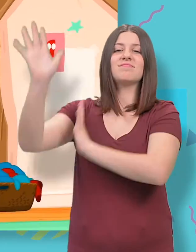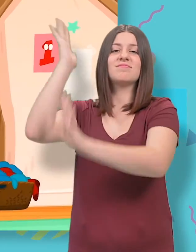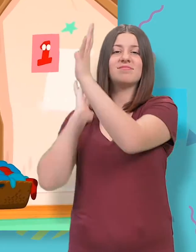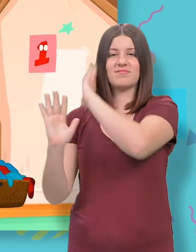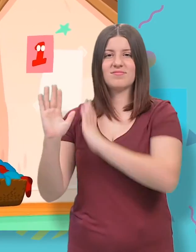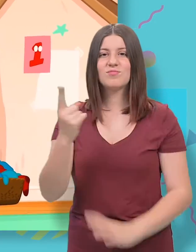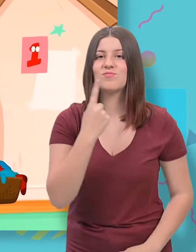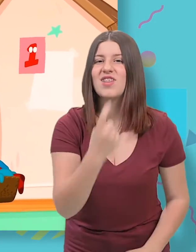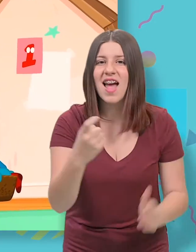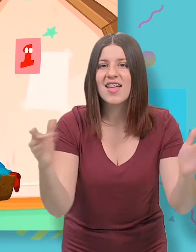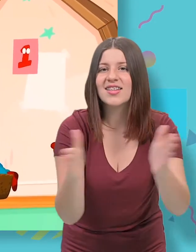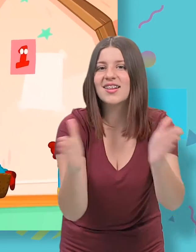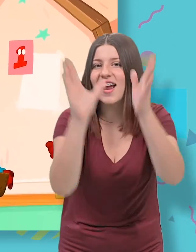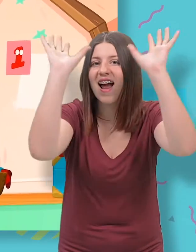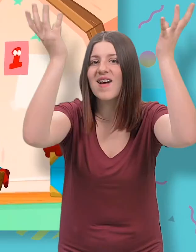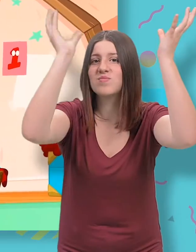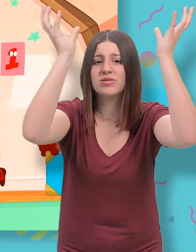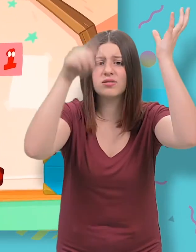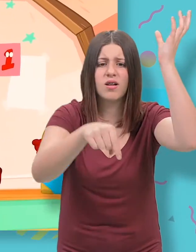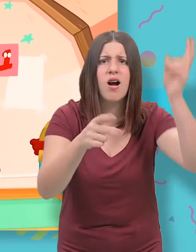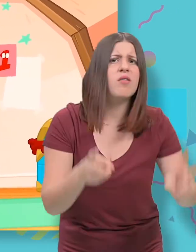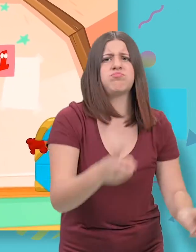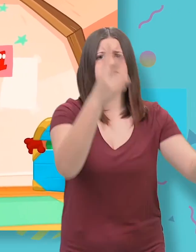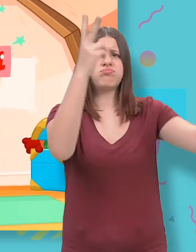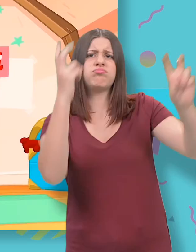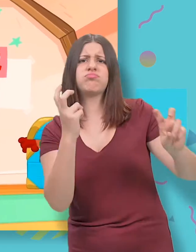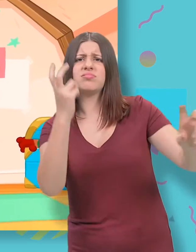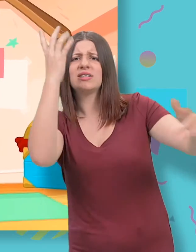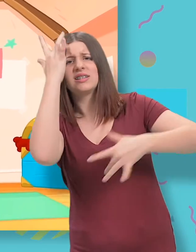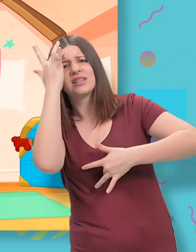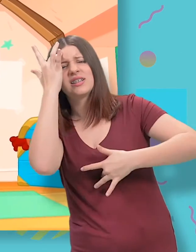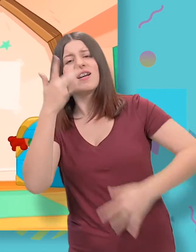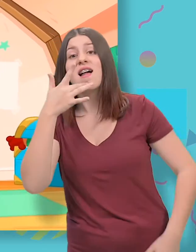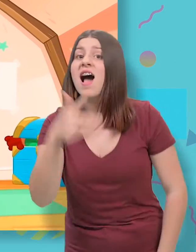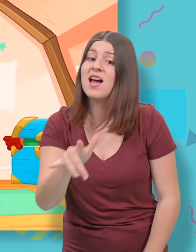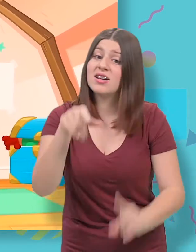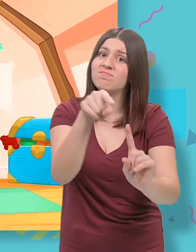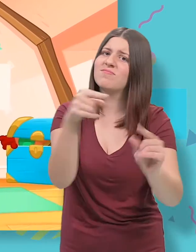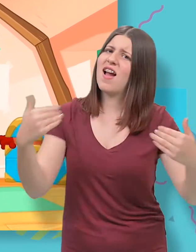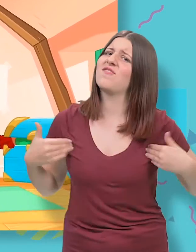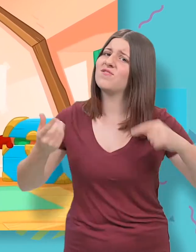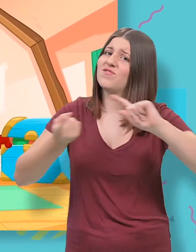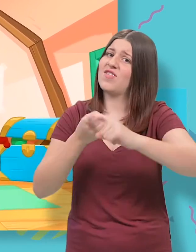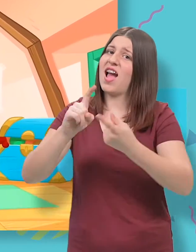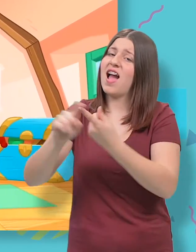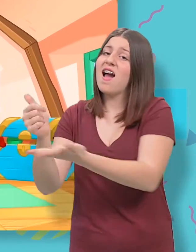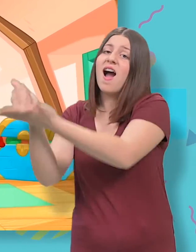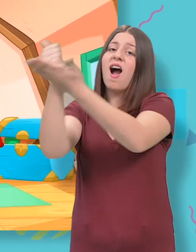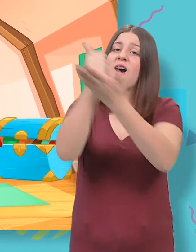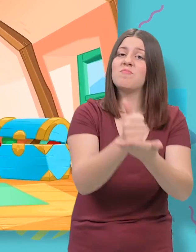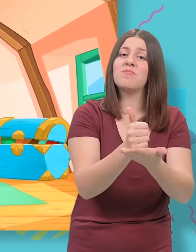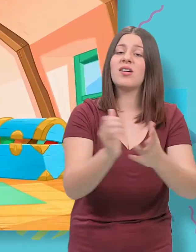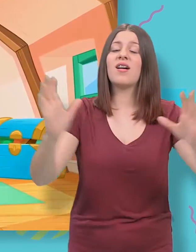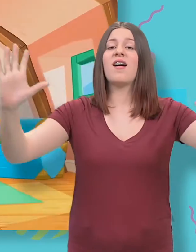Once upon a time, there was a little red ambulance, and it caught the flu, and it was